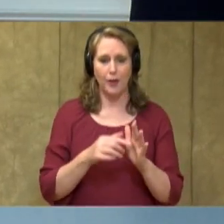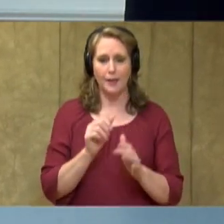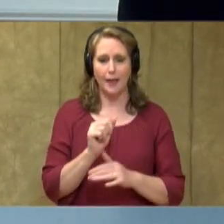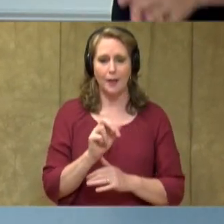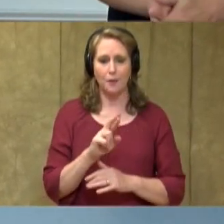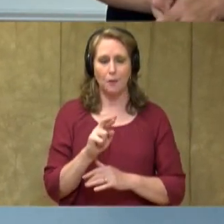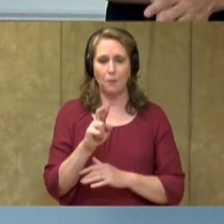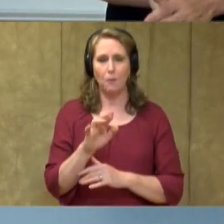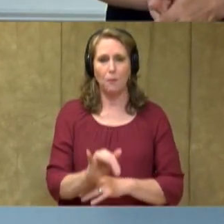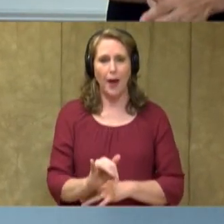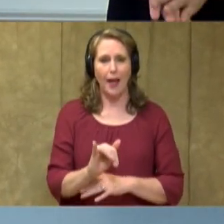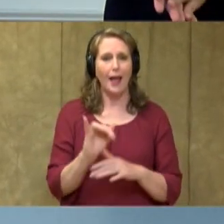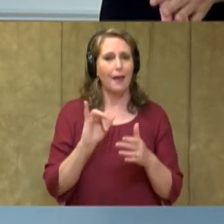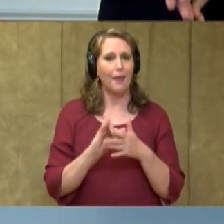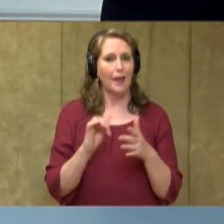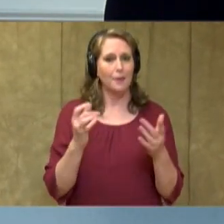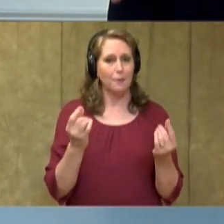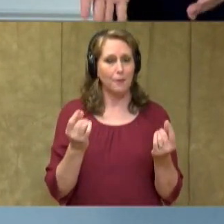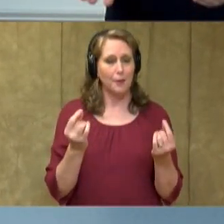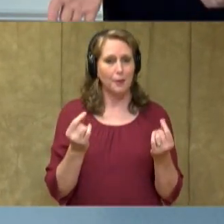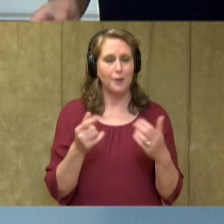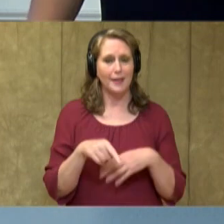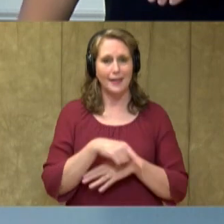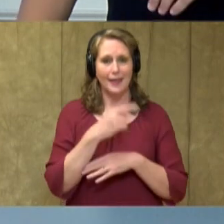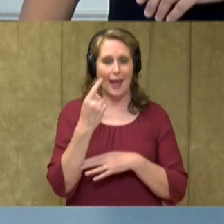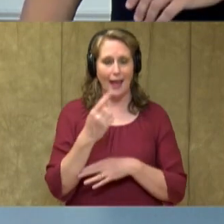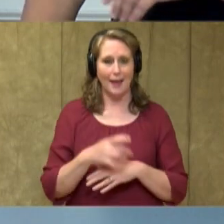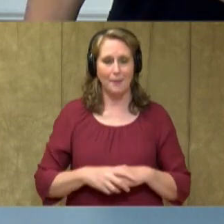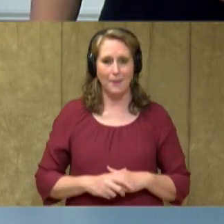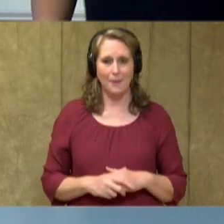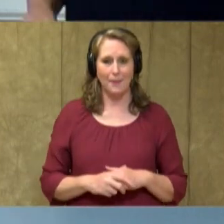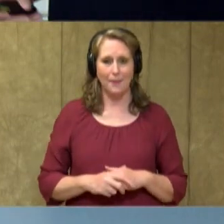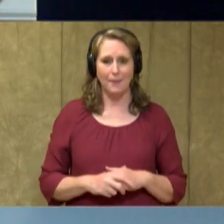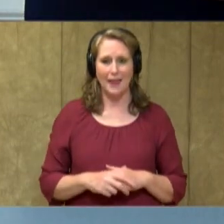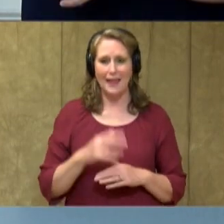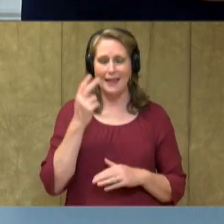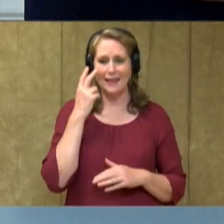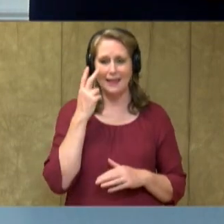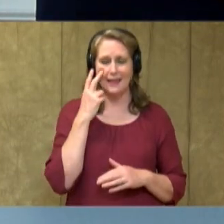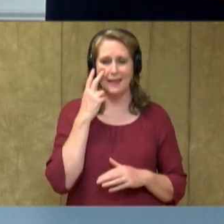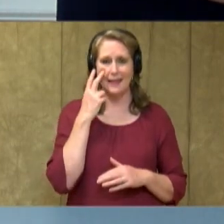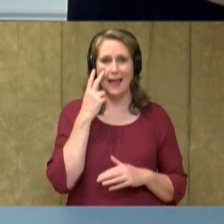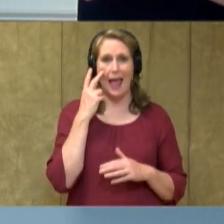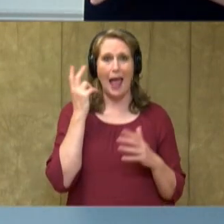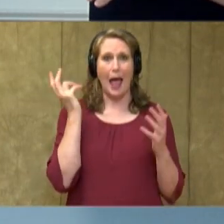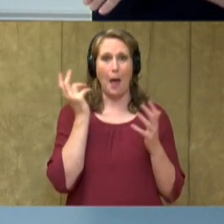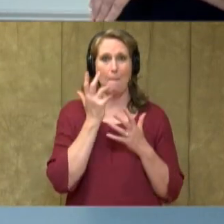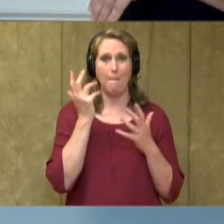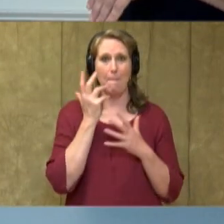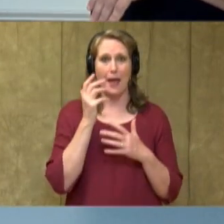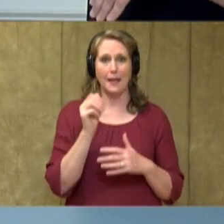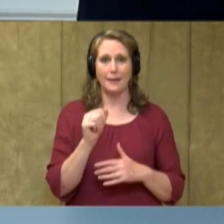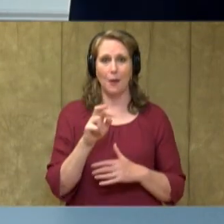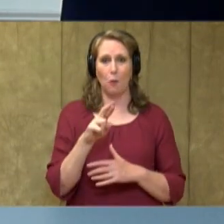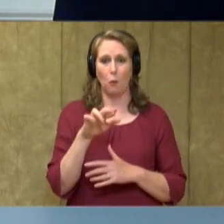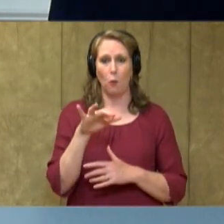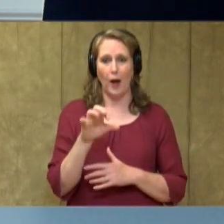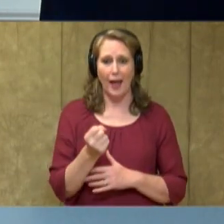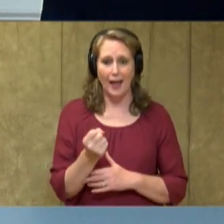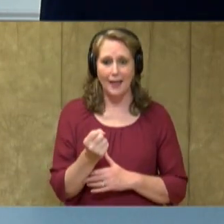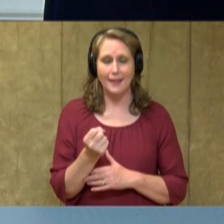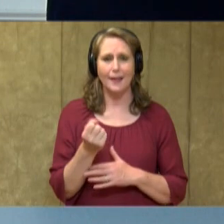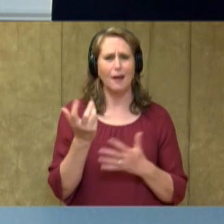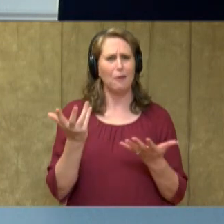array. So that is what we are going to learn to do today. All right, so you see I have my amazing arrays. So